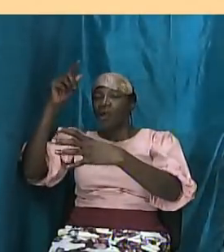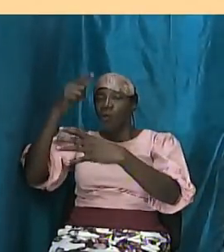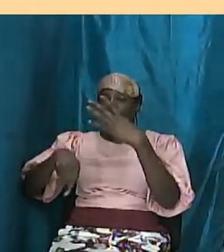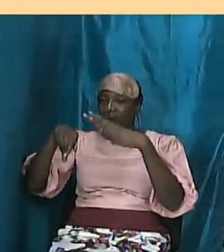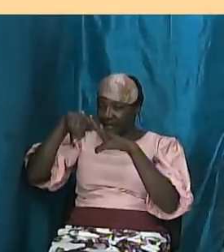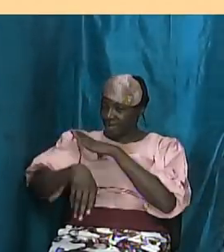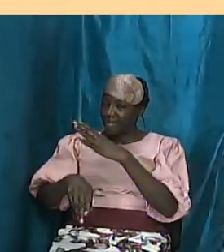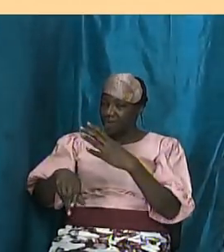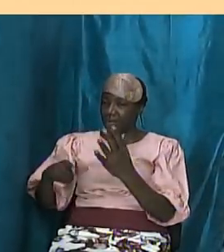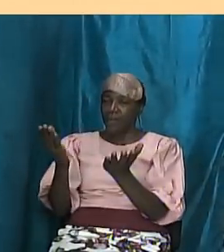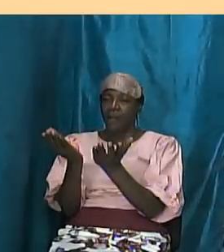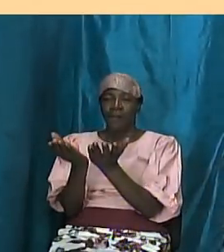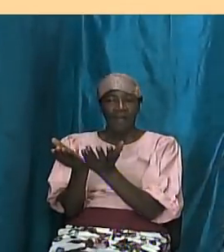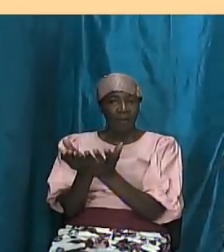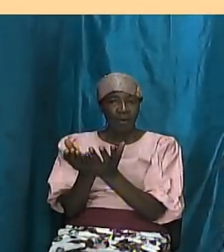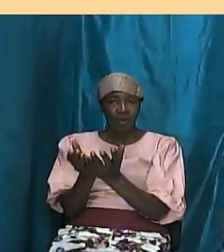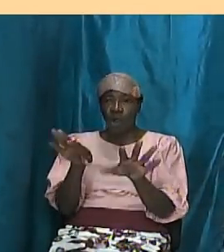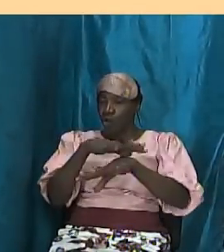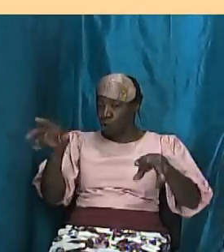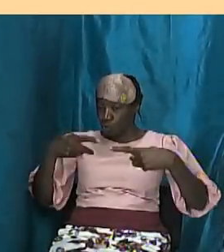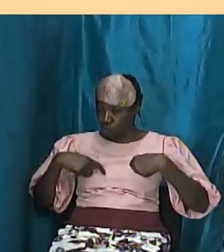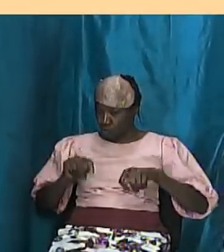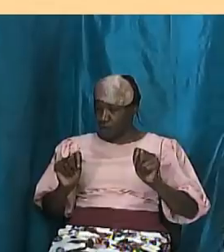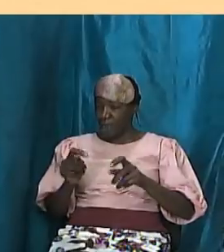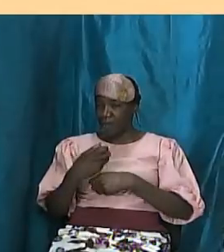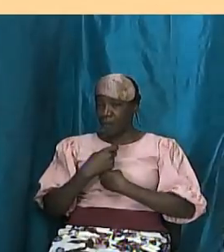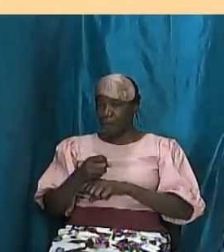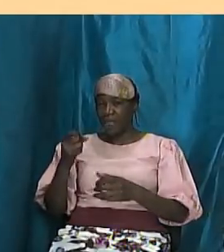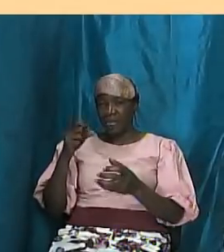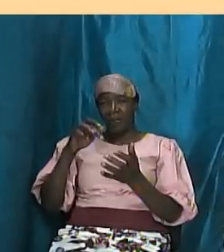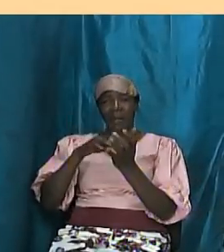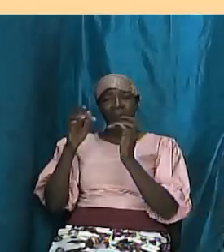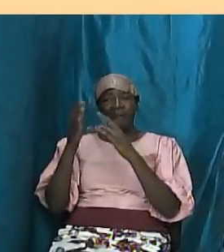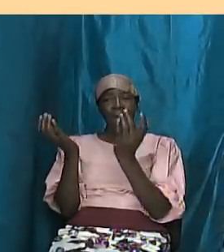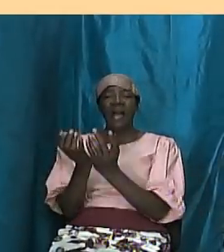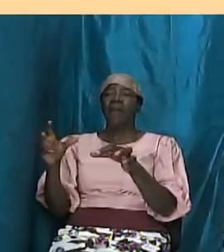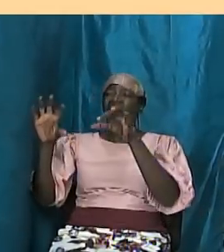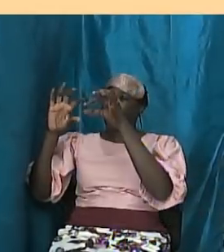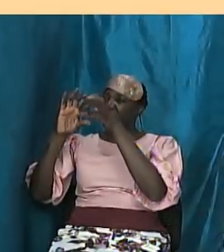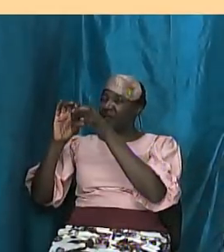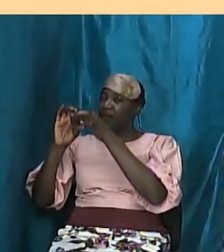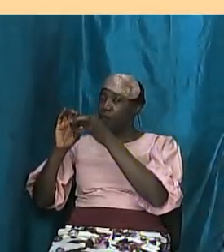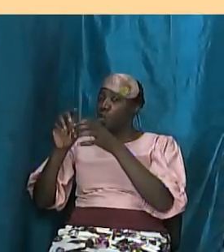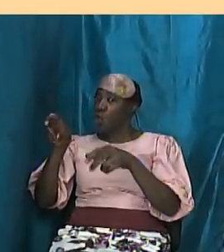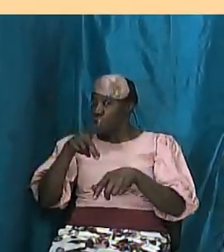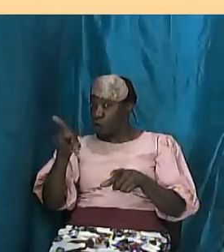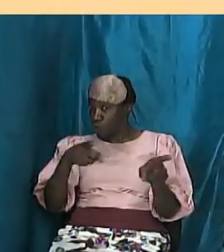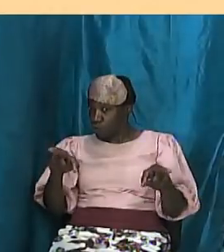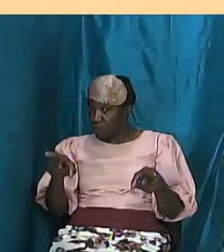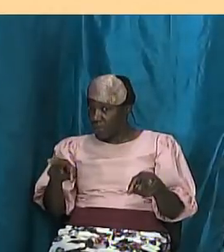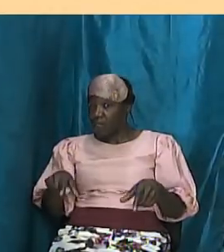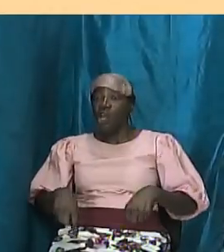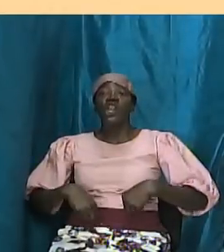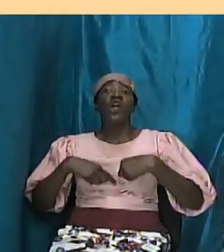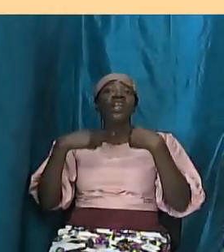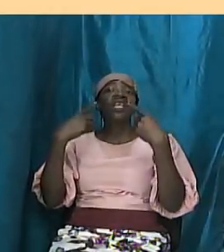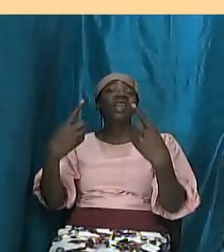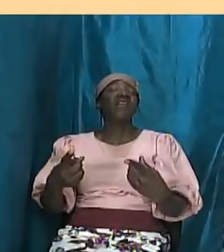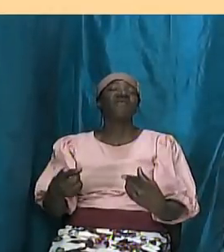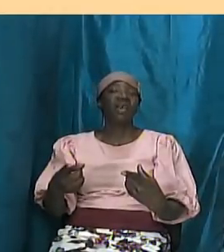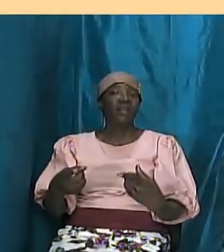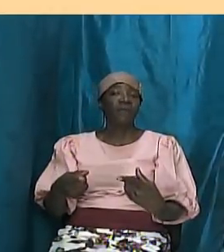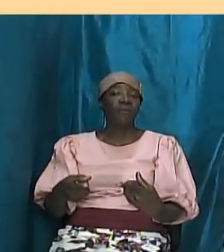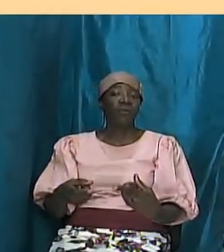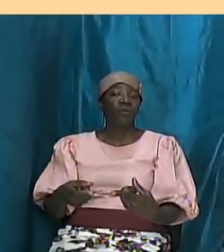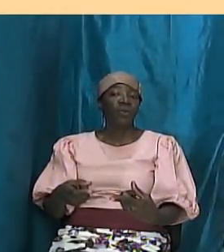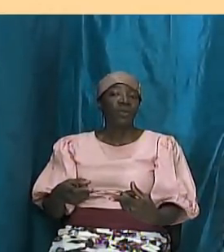We don't try to make the Bible fit. If we do that, we are giving credibility to something else and the Bible